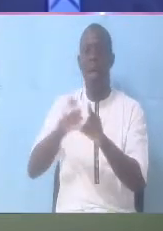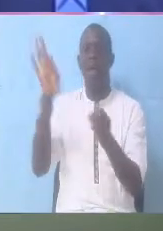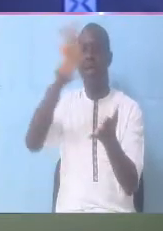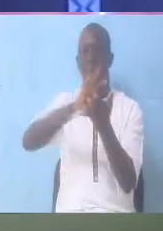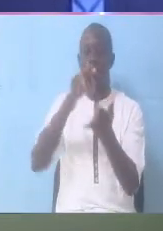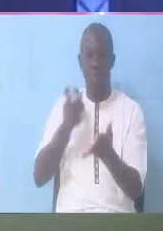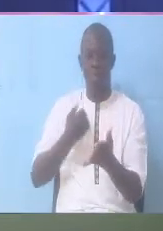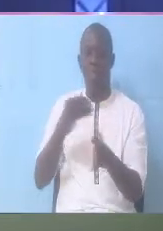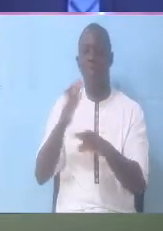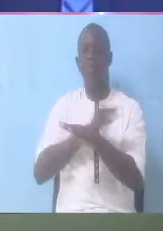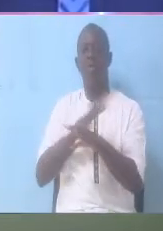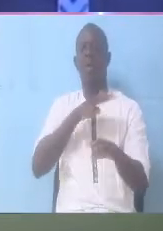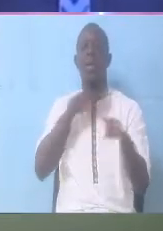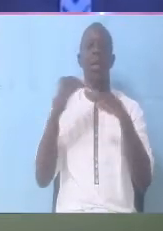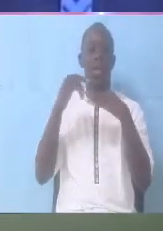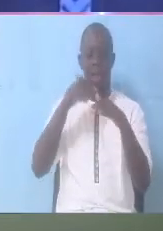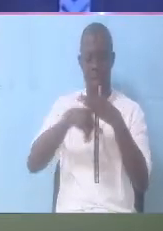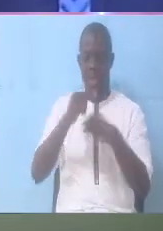yes.